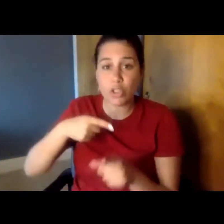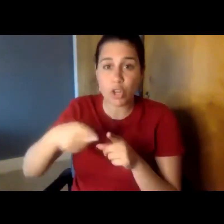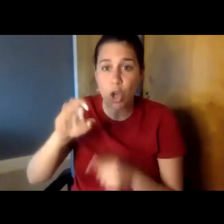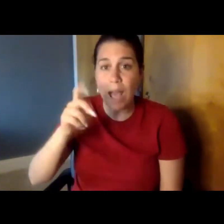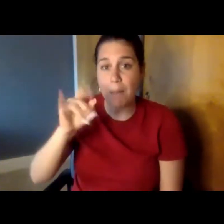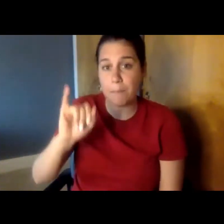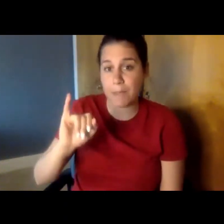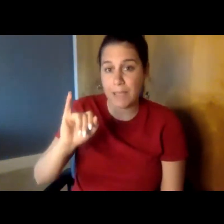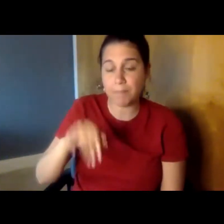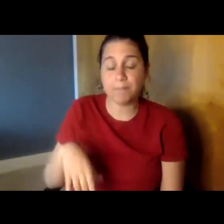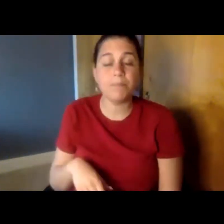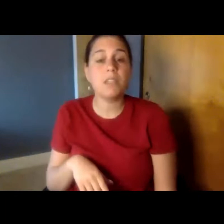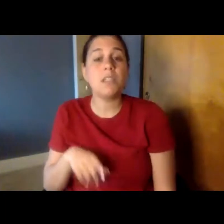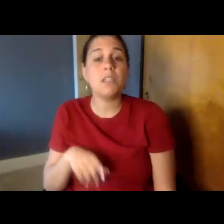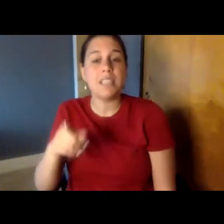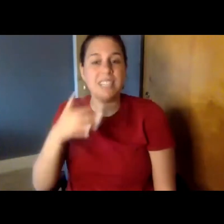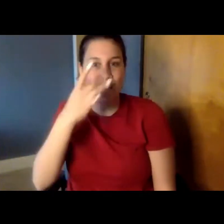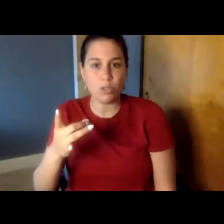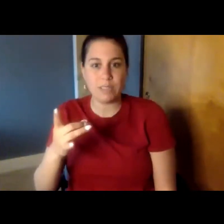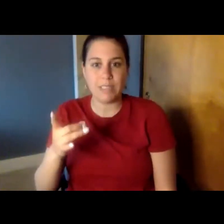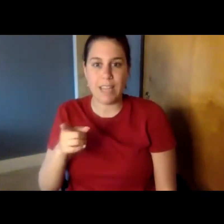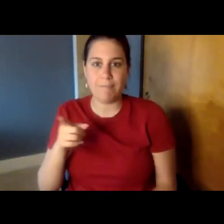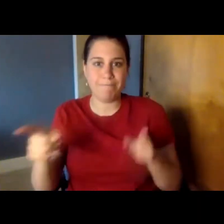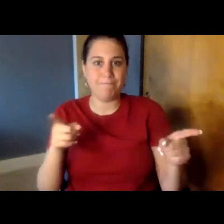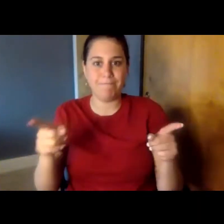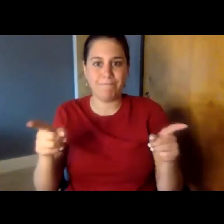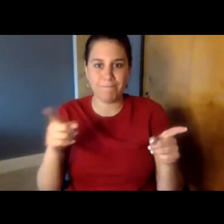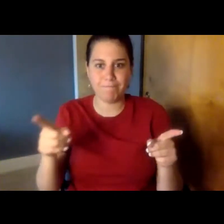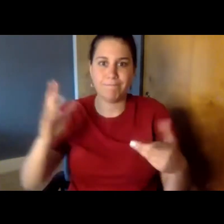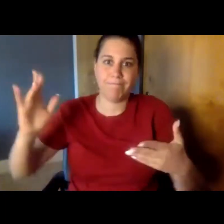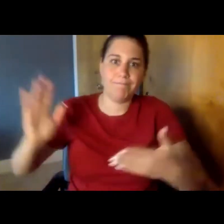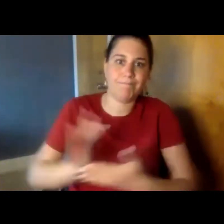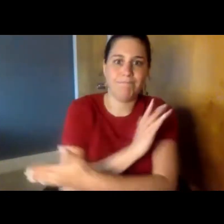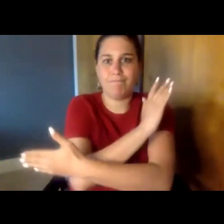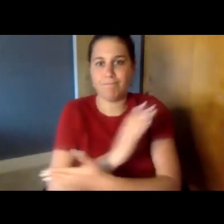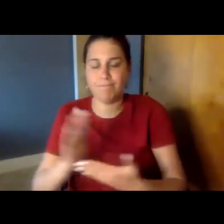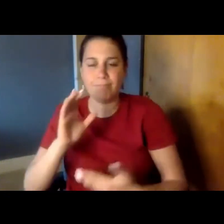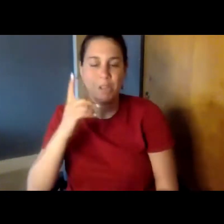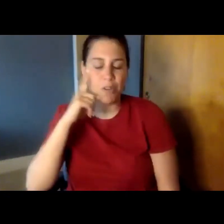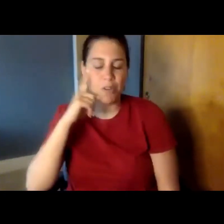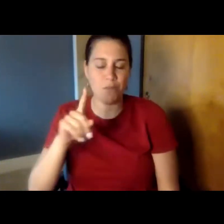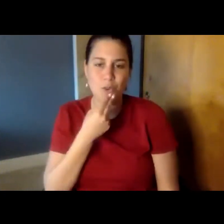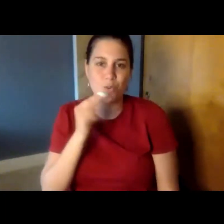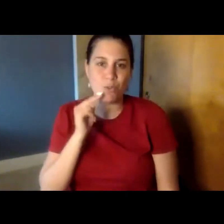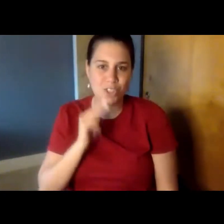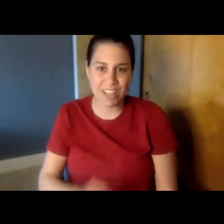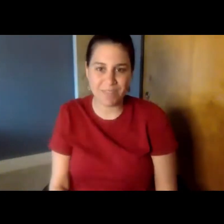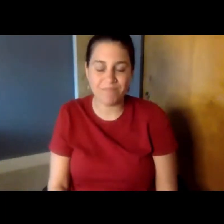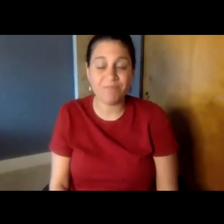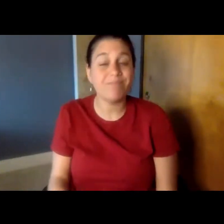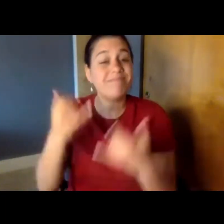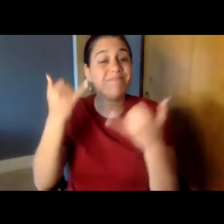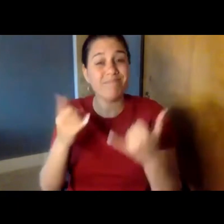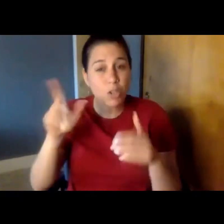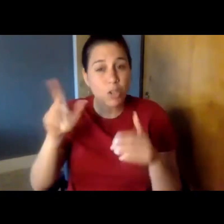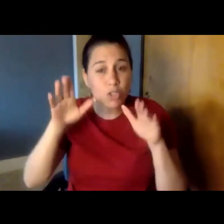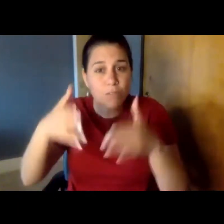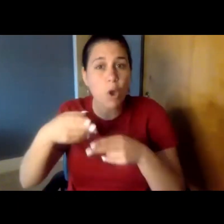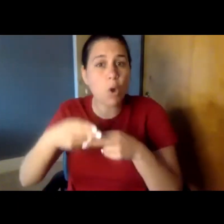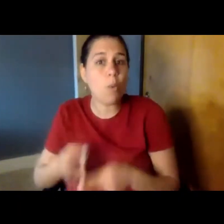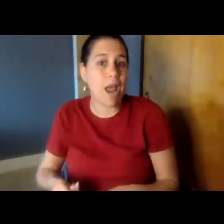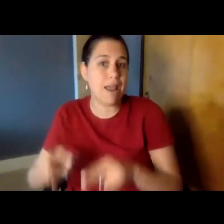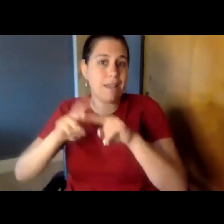epidemiologist interested in the two ends of the nutritional status continuum. Dr. Deanna Fernandez is currently focused on weight